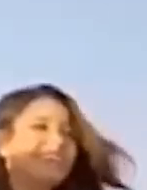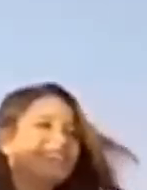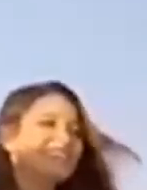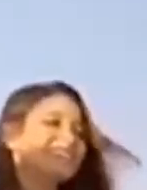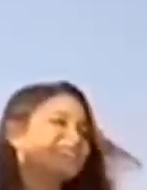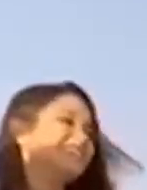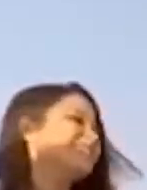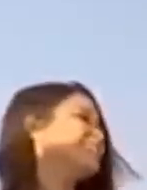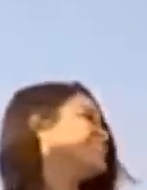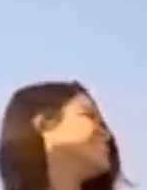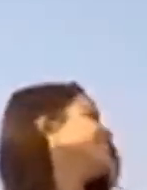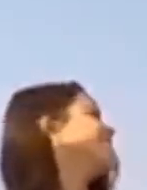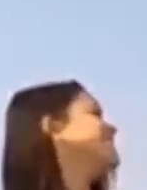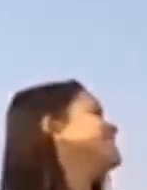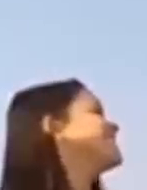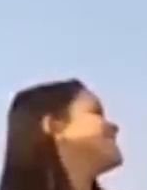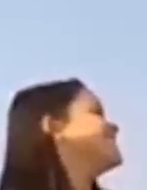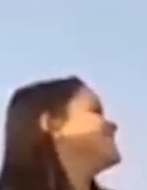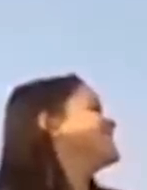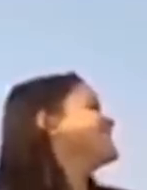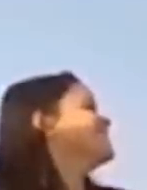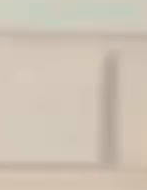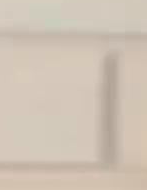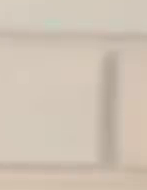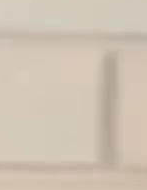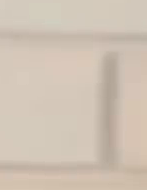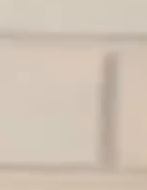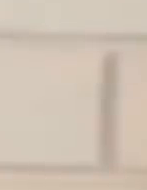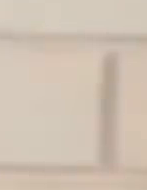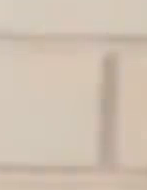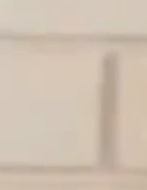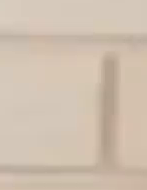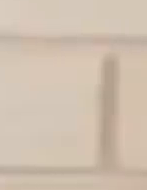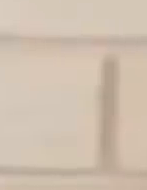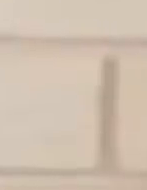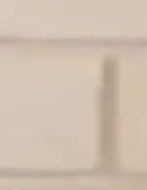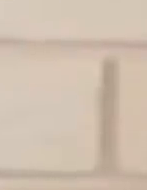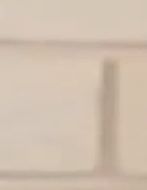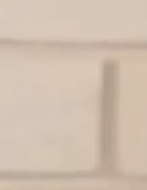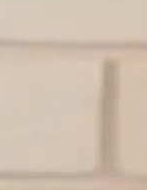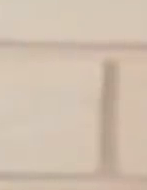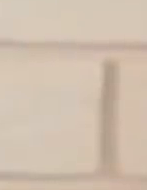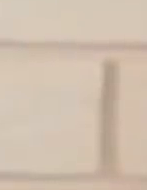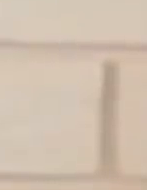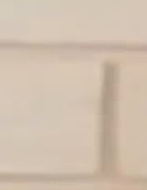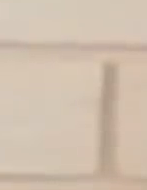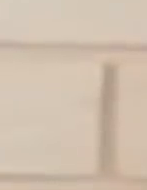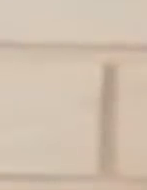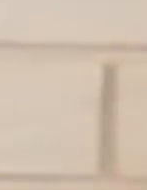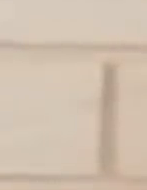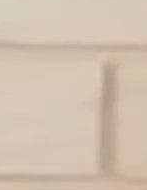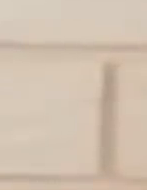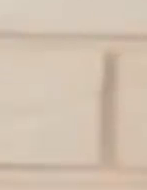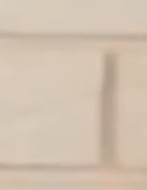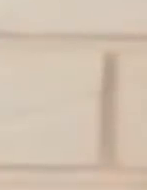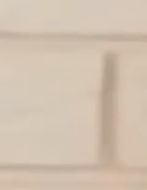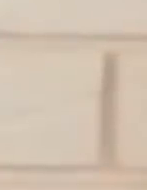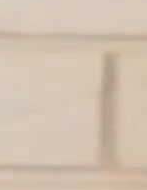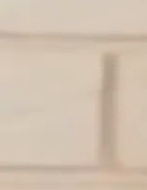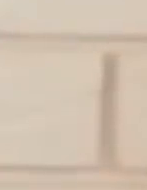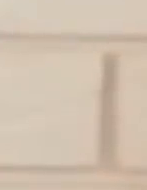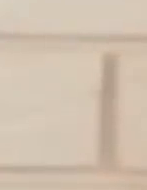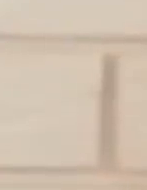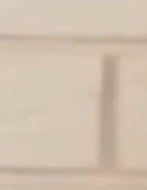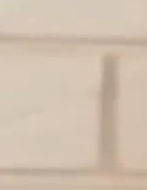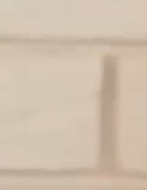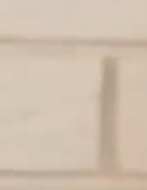Imagine your friend had it and wasn't aware. What if they infected your brother or sister who has an underlying health condition?